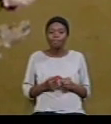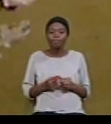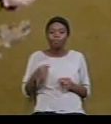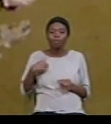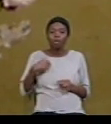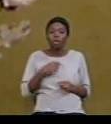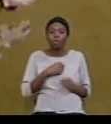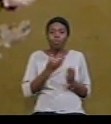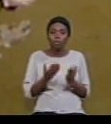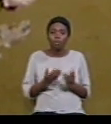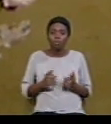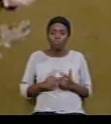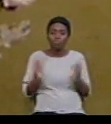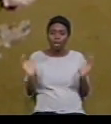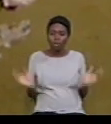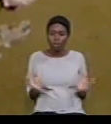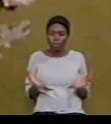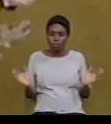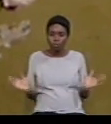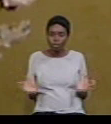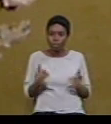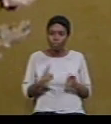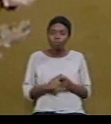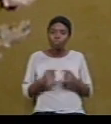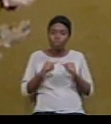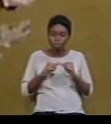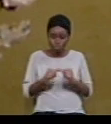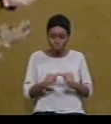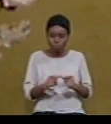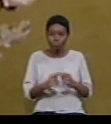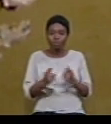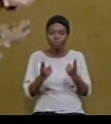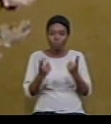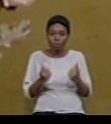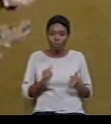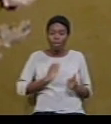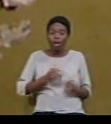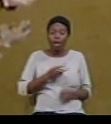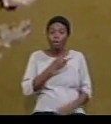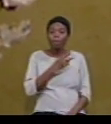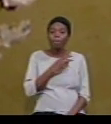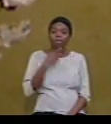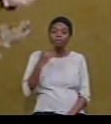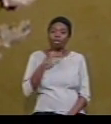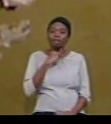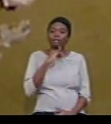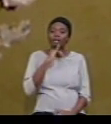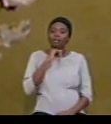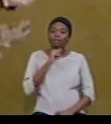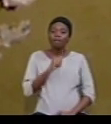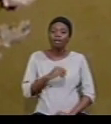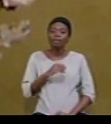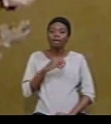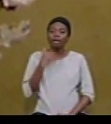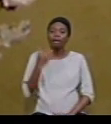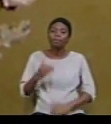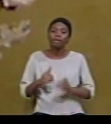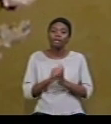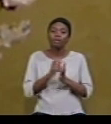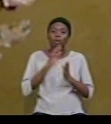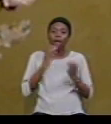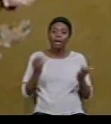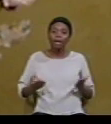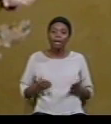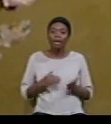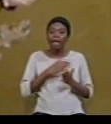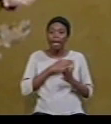want to encourage you to continue coming. Our pastor is very happy that you are here. And